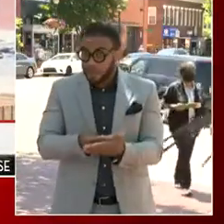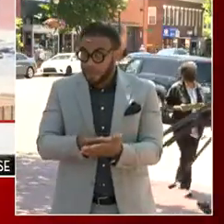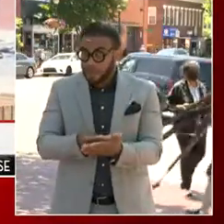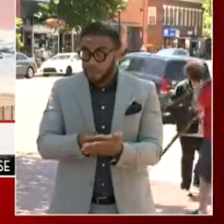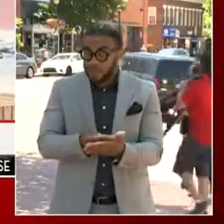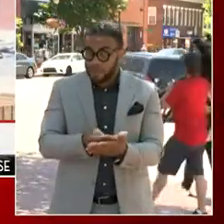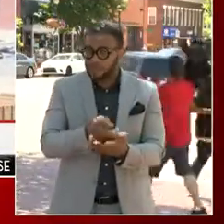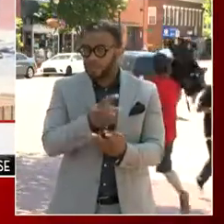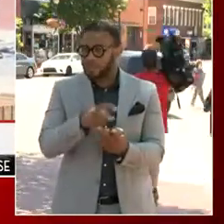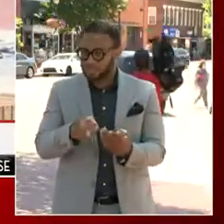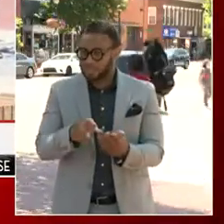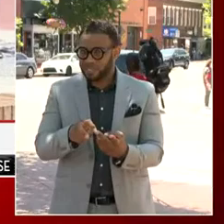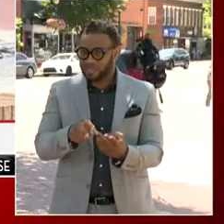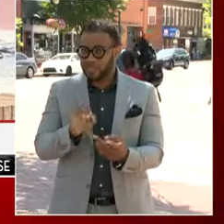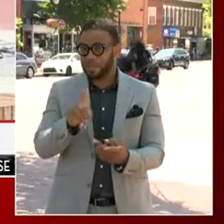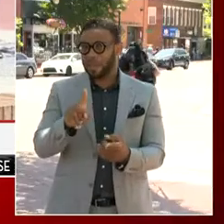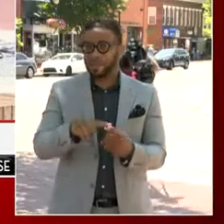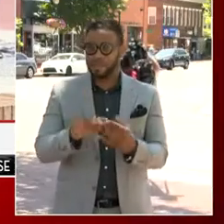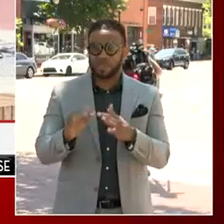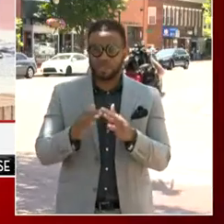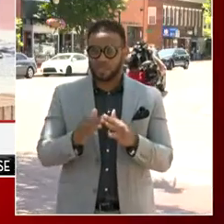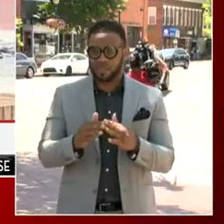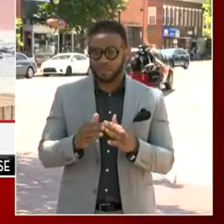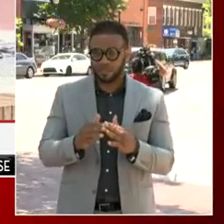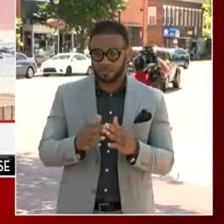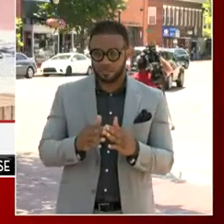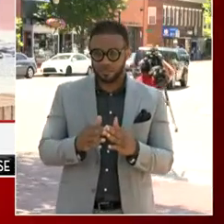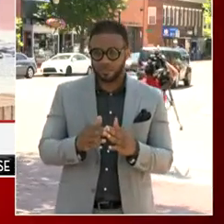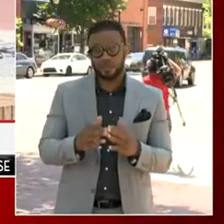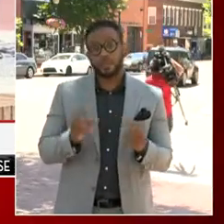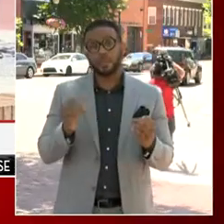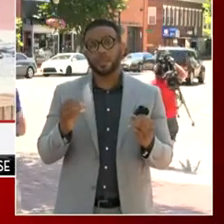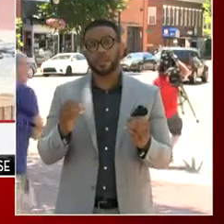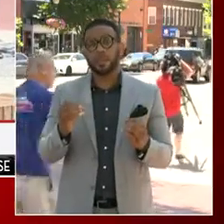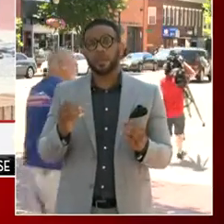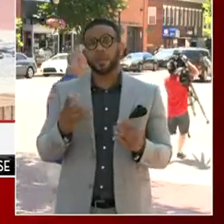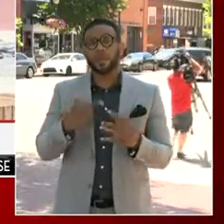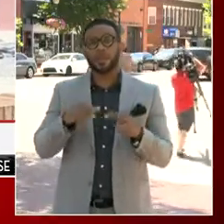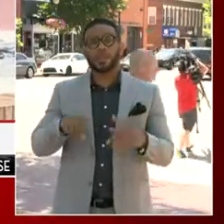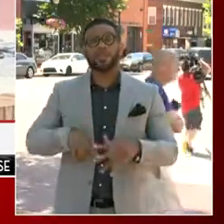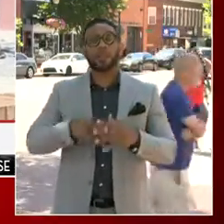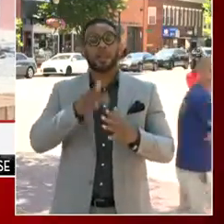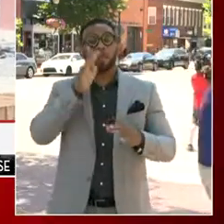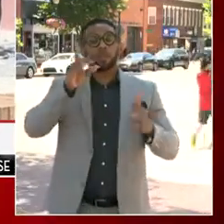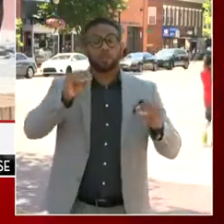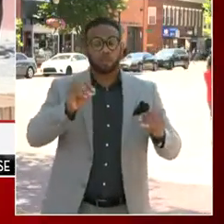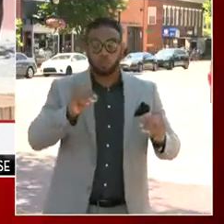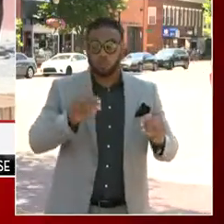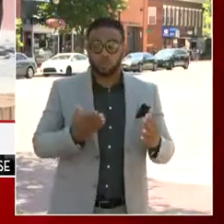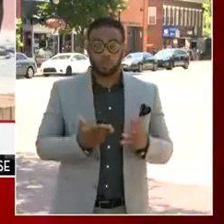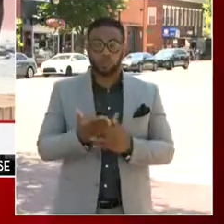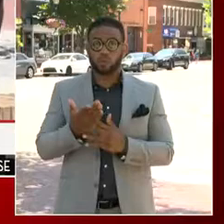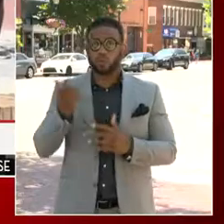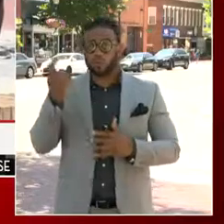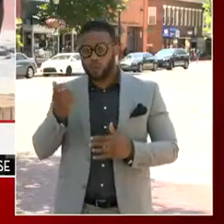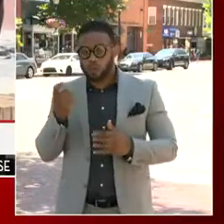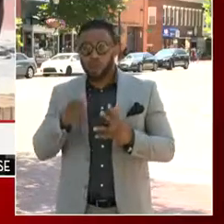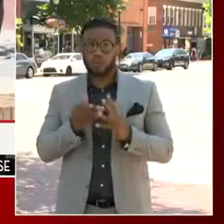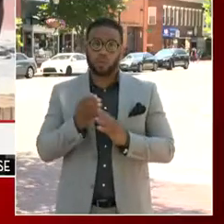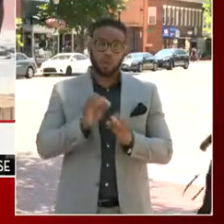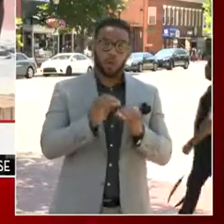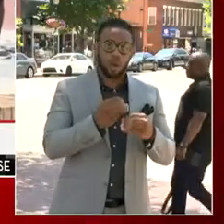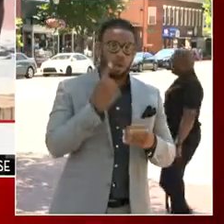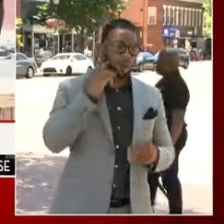financially transition back to the city. And so what this pilot will do through grants through our Office